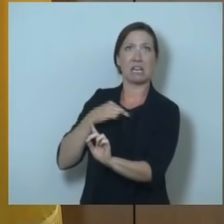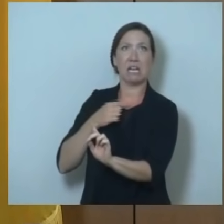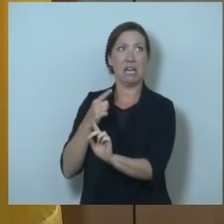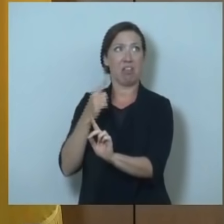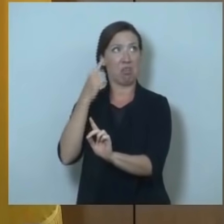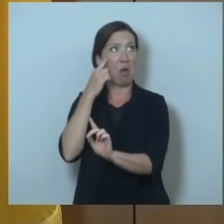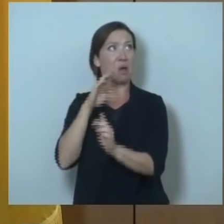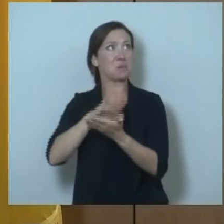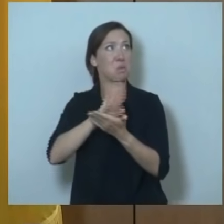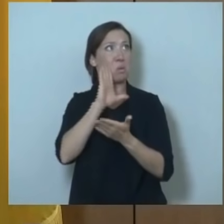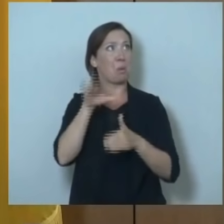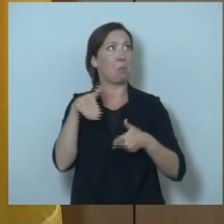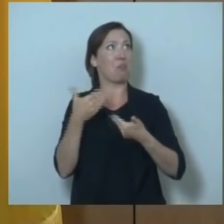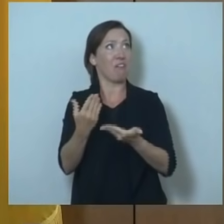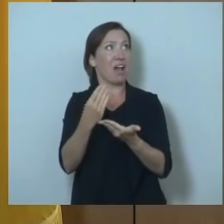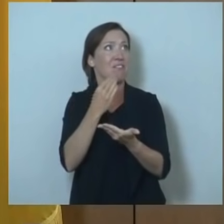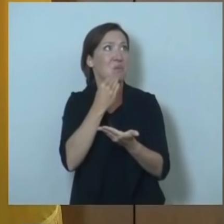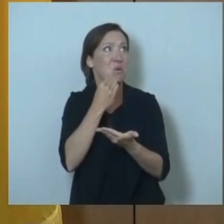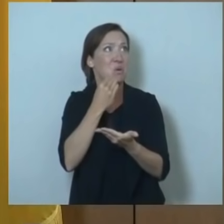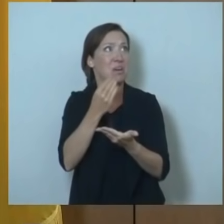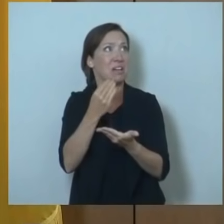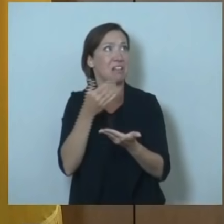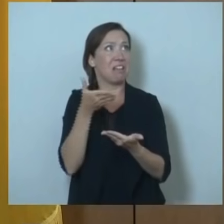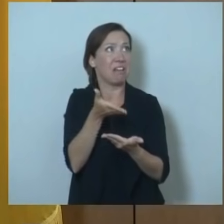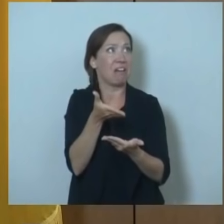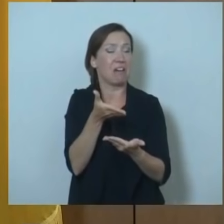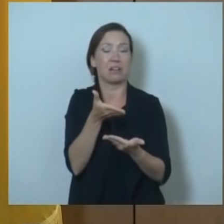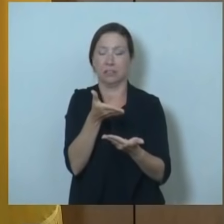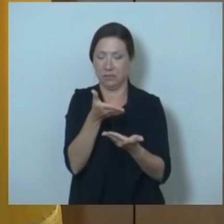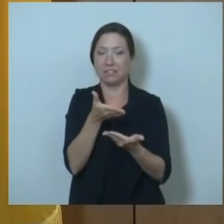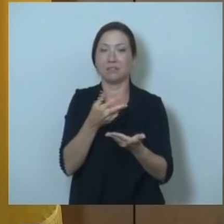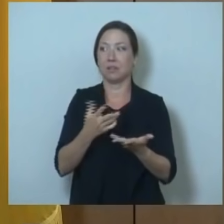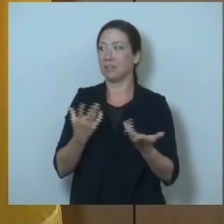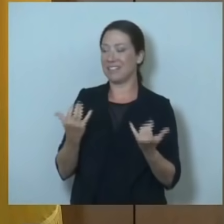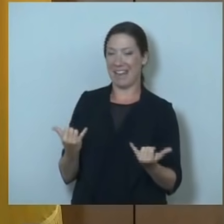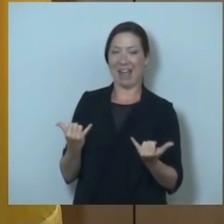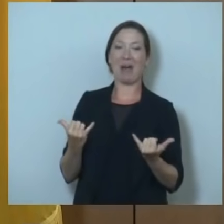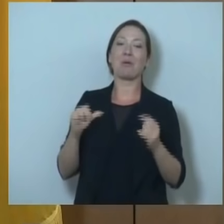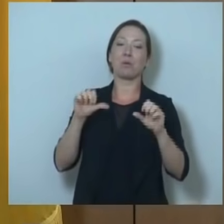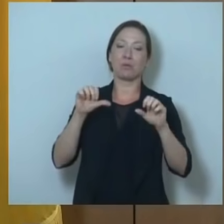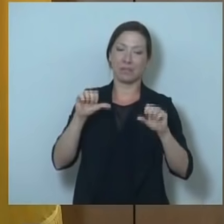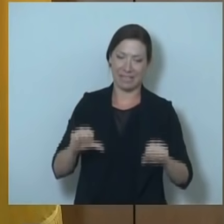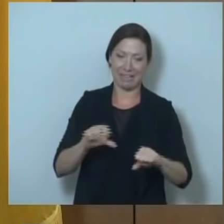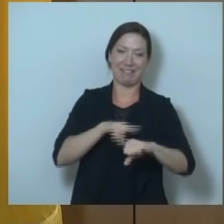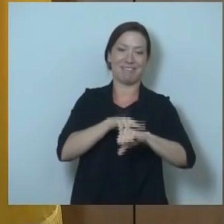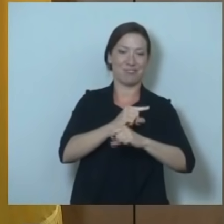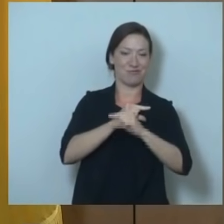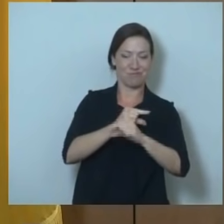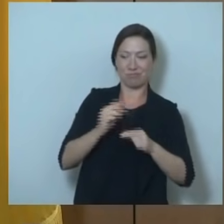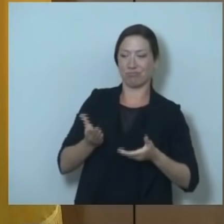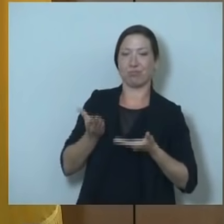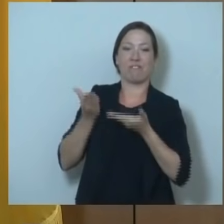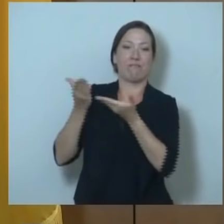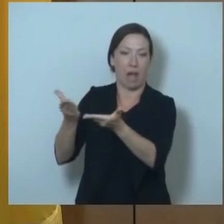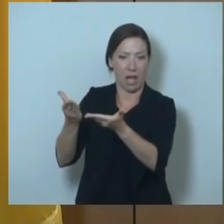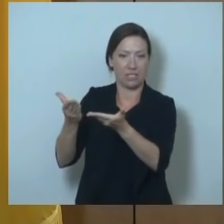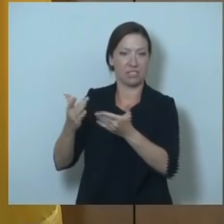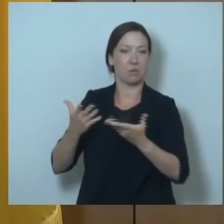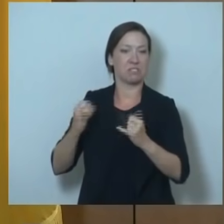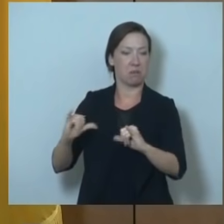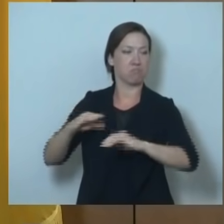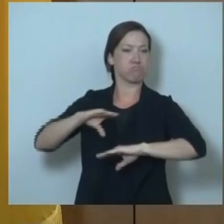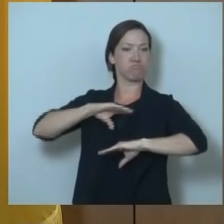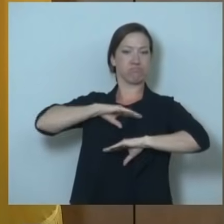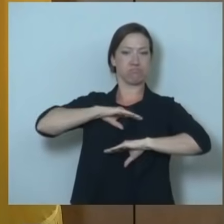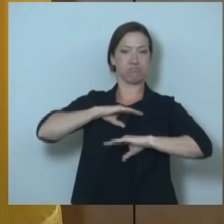their children to be delivered and prepared at school, that's happening with the support of the National Guard. And